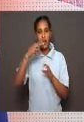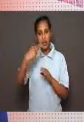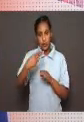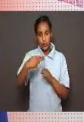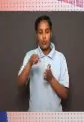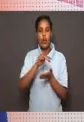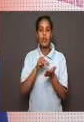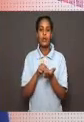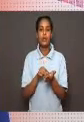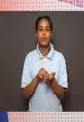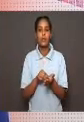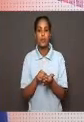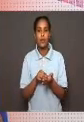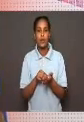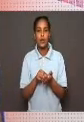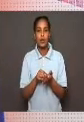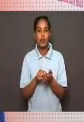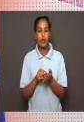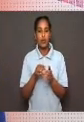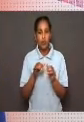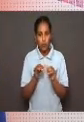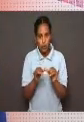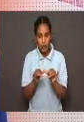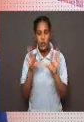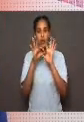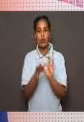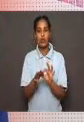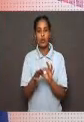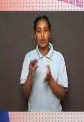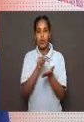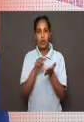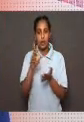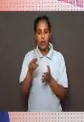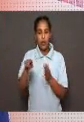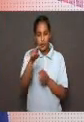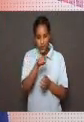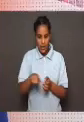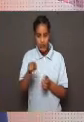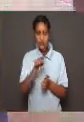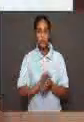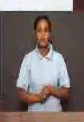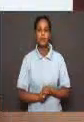hydrogen molecule will go into the bonding molecular orbital.